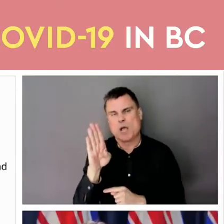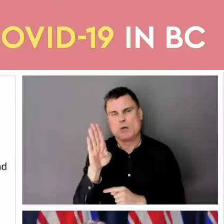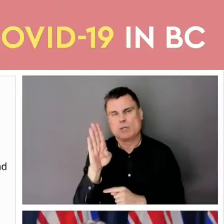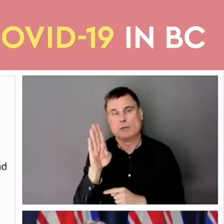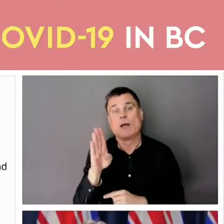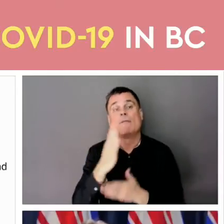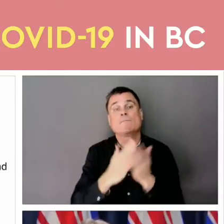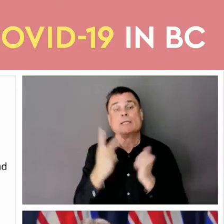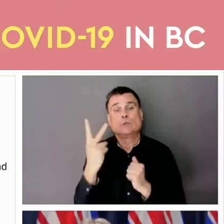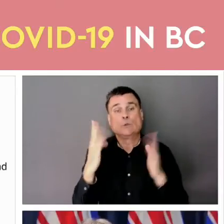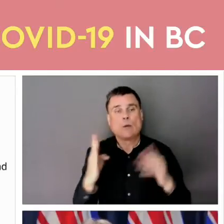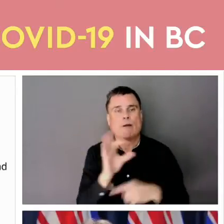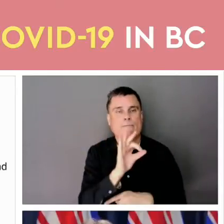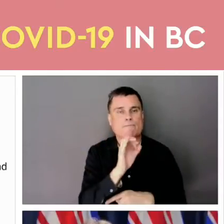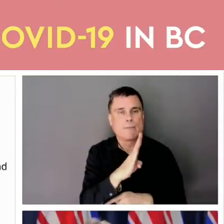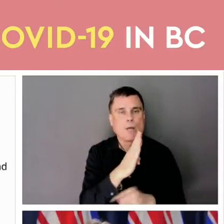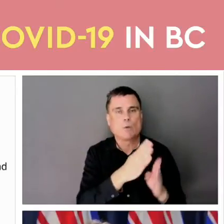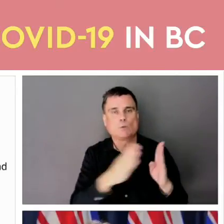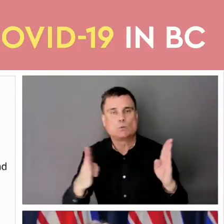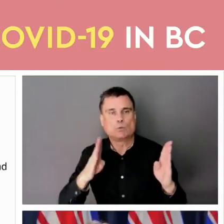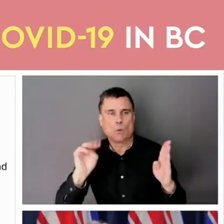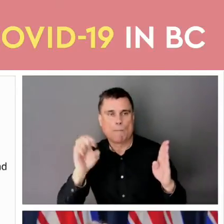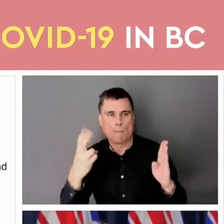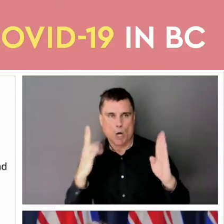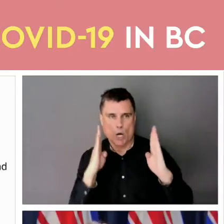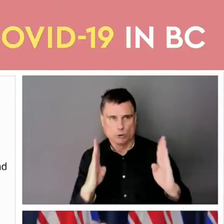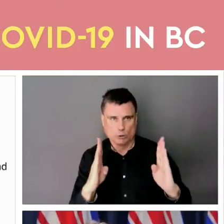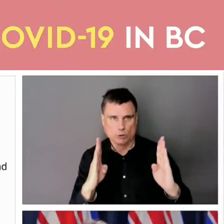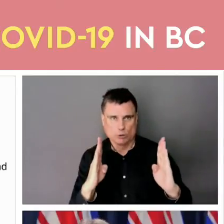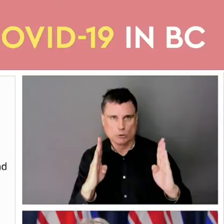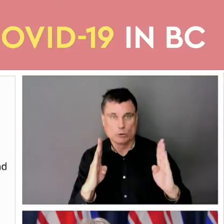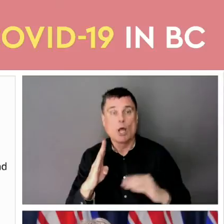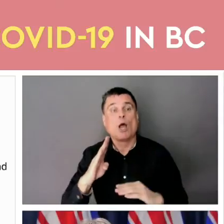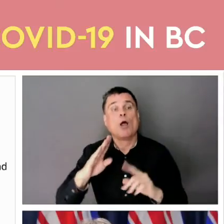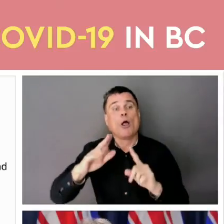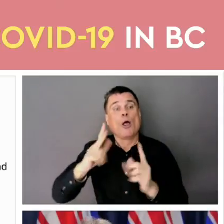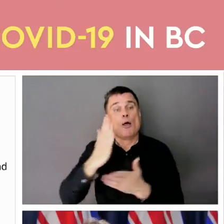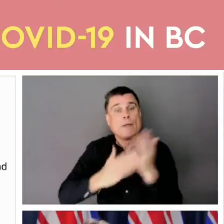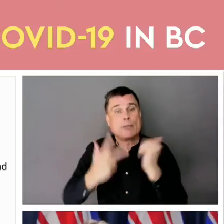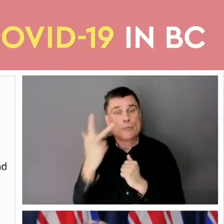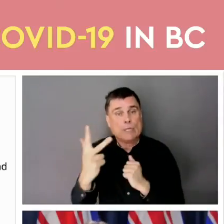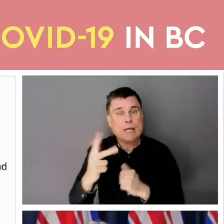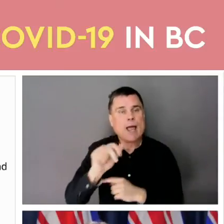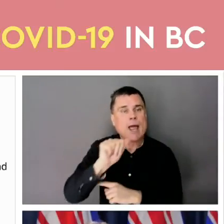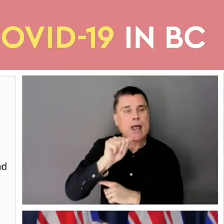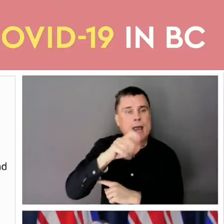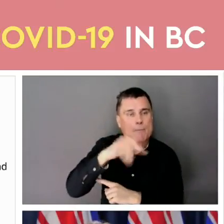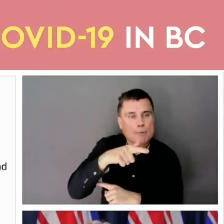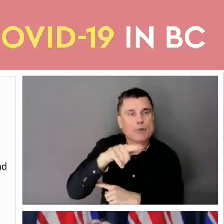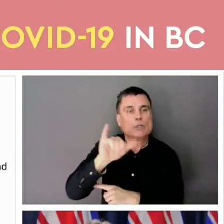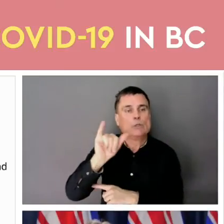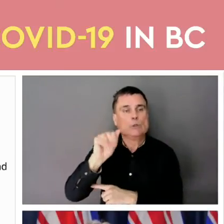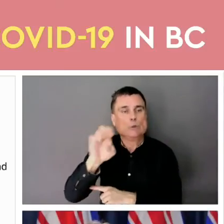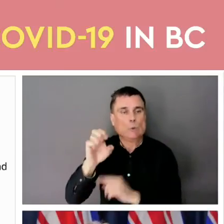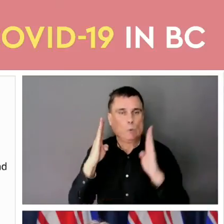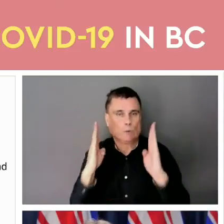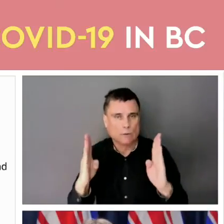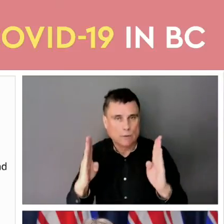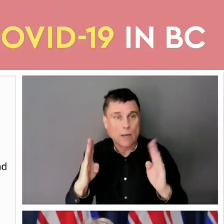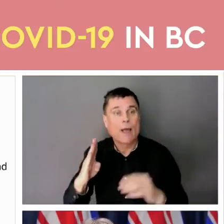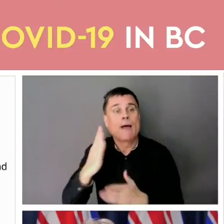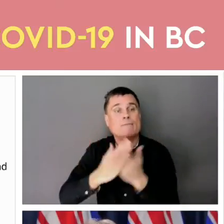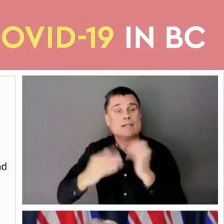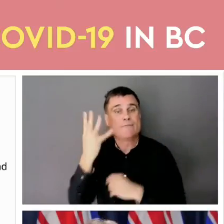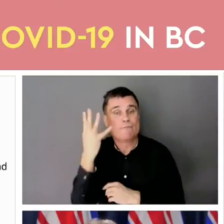phase three, April to June, and phase four from July to September. And of course,